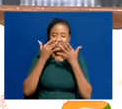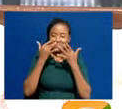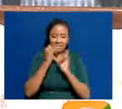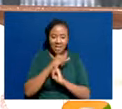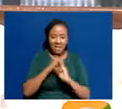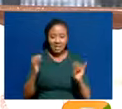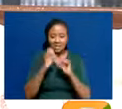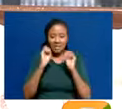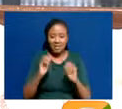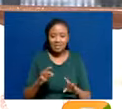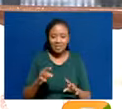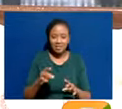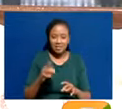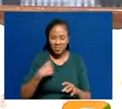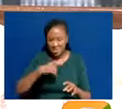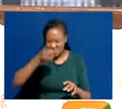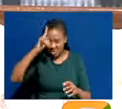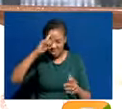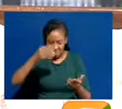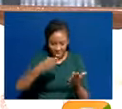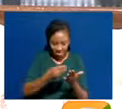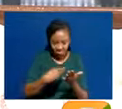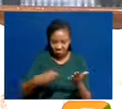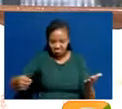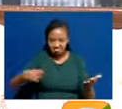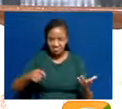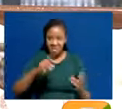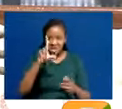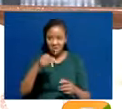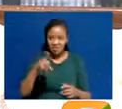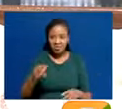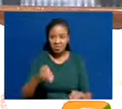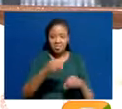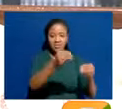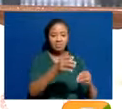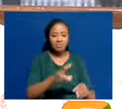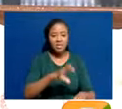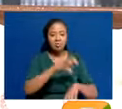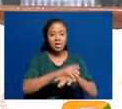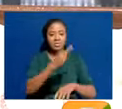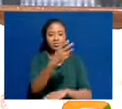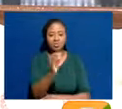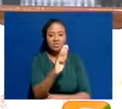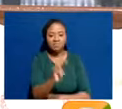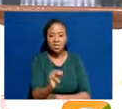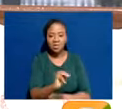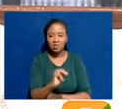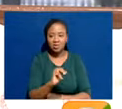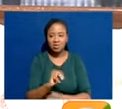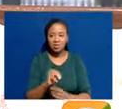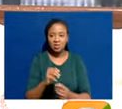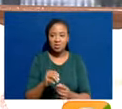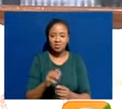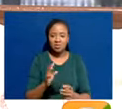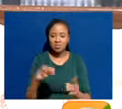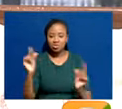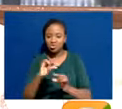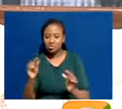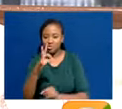Or you can just come up with some documents, come up with an LP or whatnot, do 20 million. Do something, 30 million